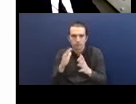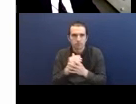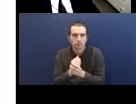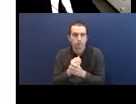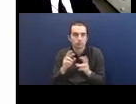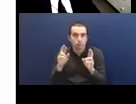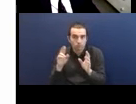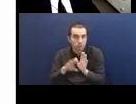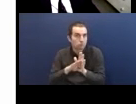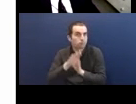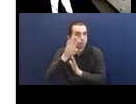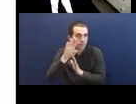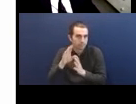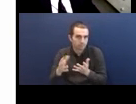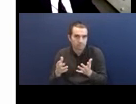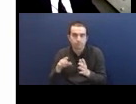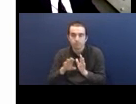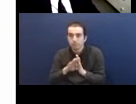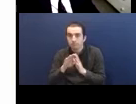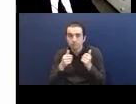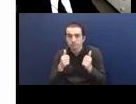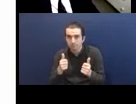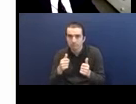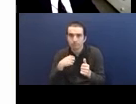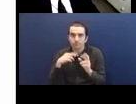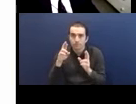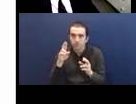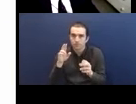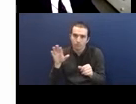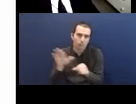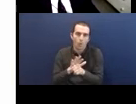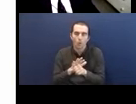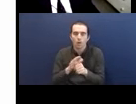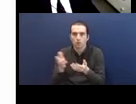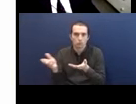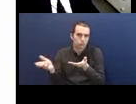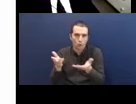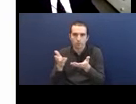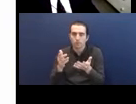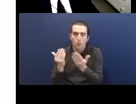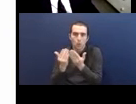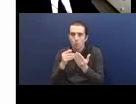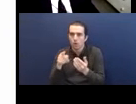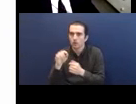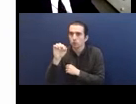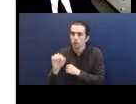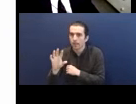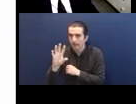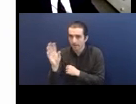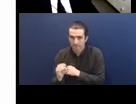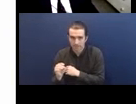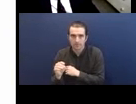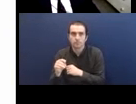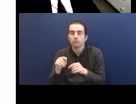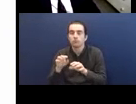and there have been more special schools in the provinces. They've used the money for that rather than building the schools. So there is a conflict going on